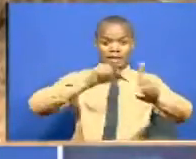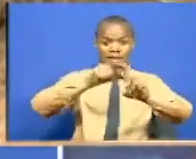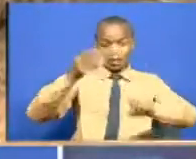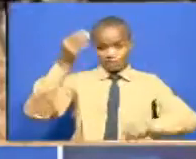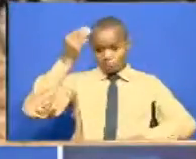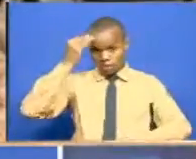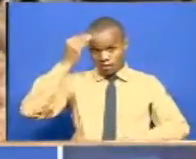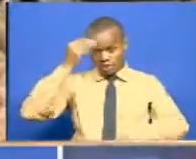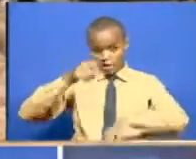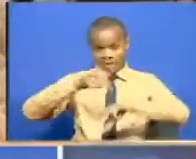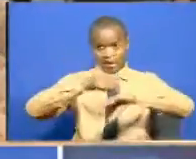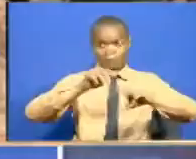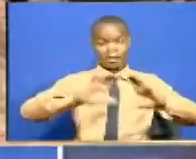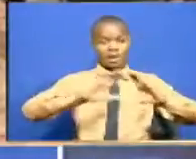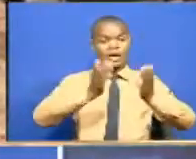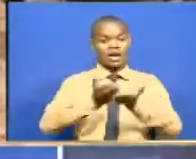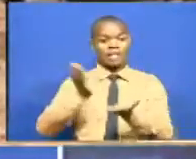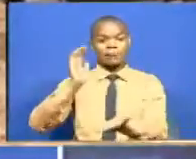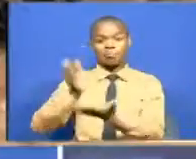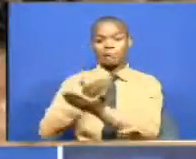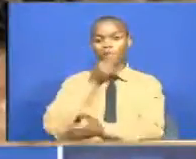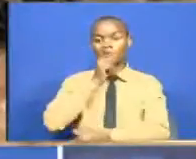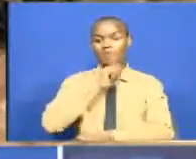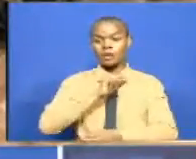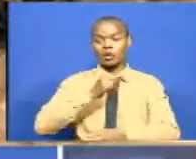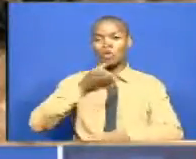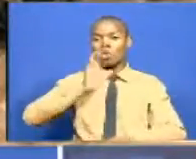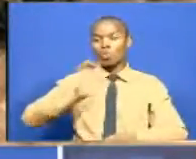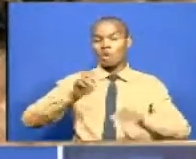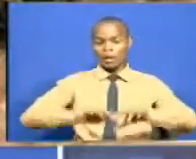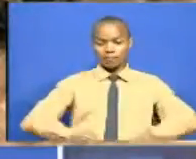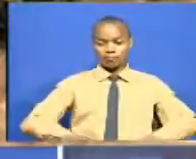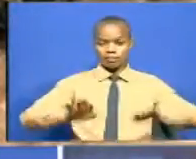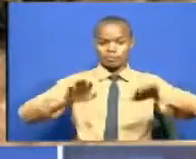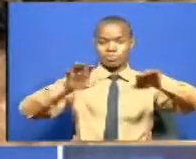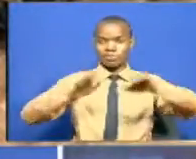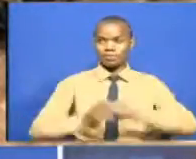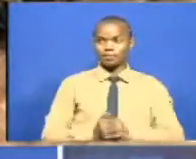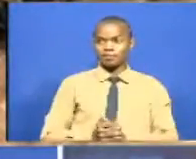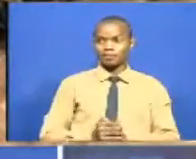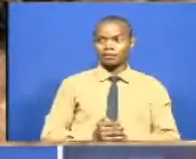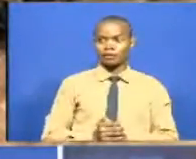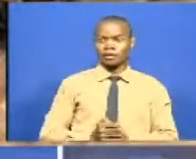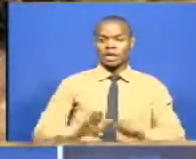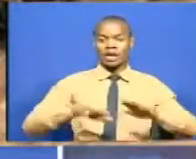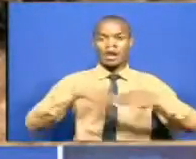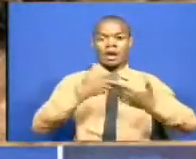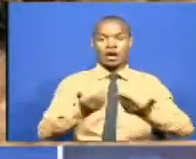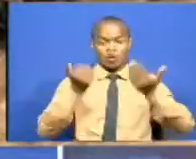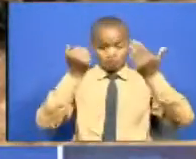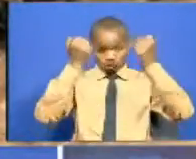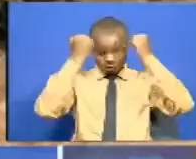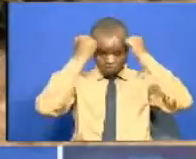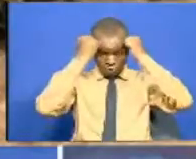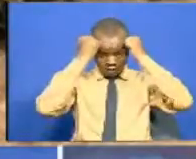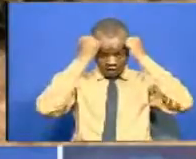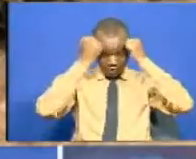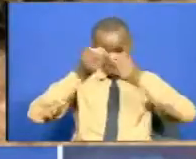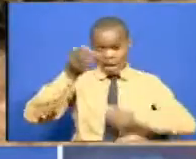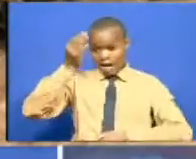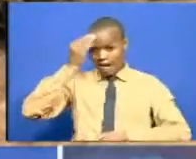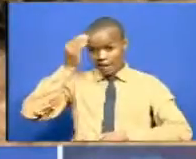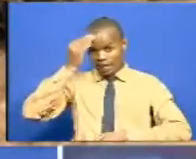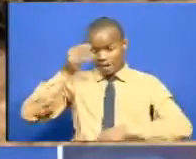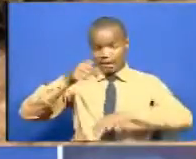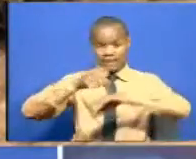their classrooms were washed away by floods. The way the students are learning under shrubs, and at